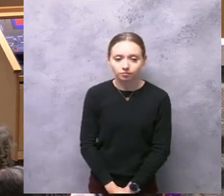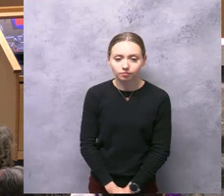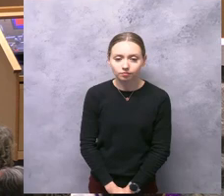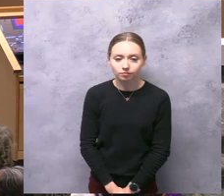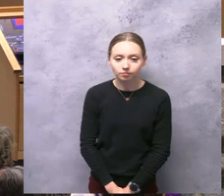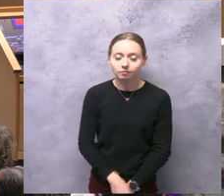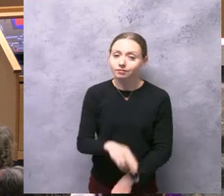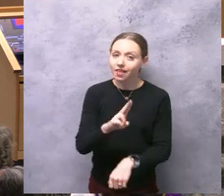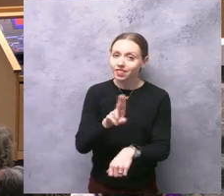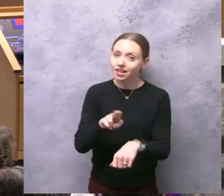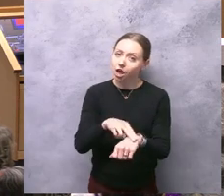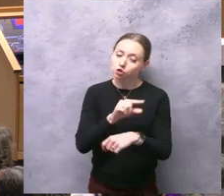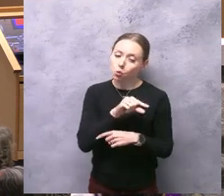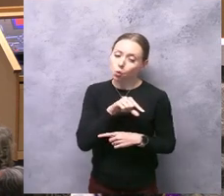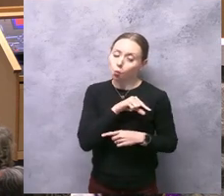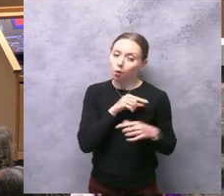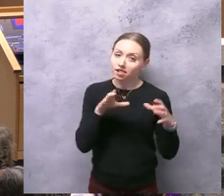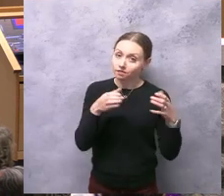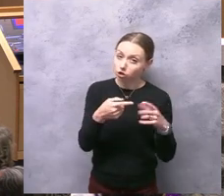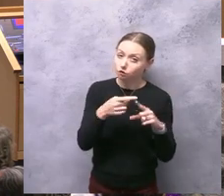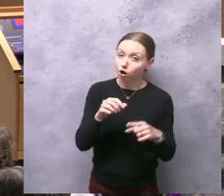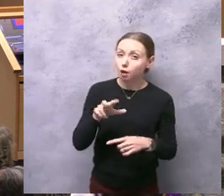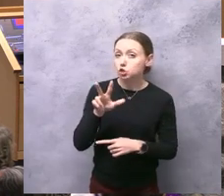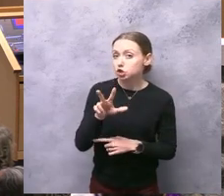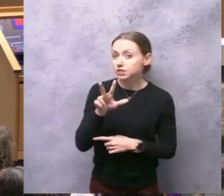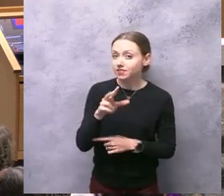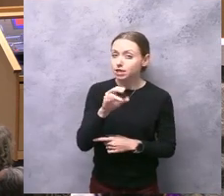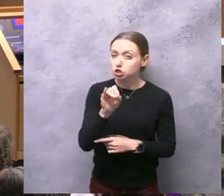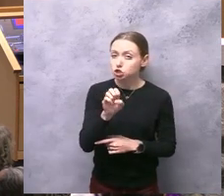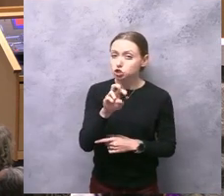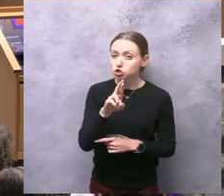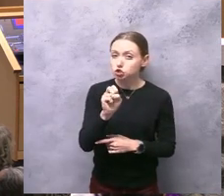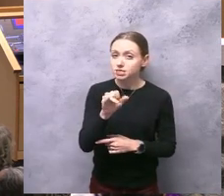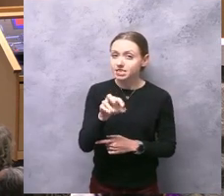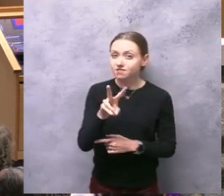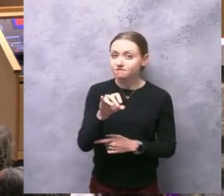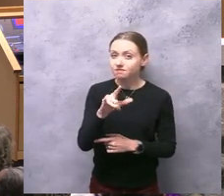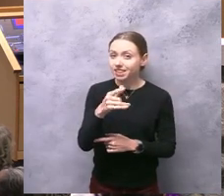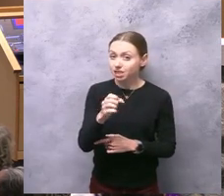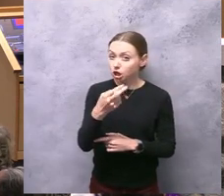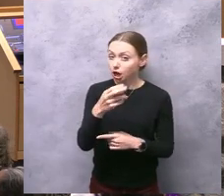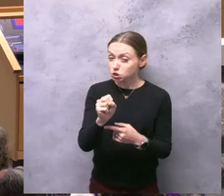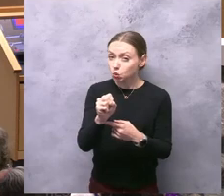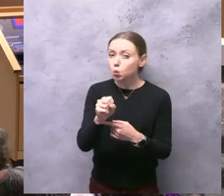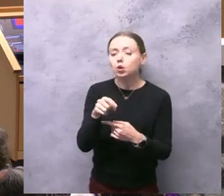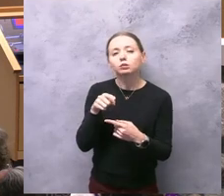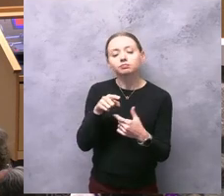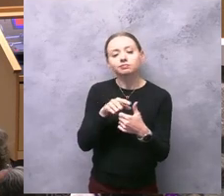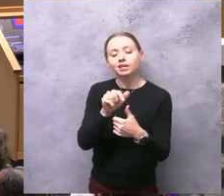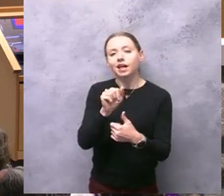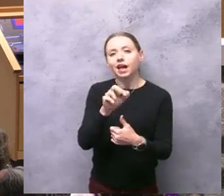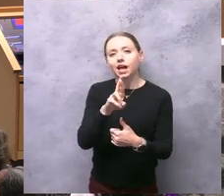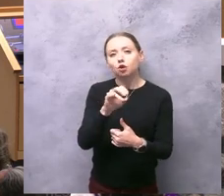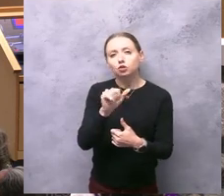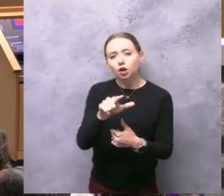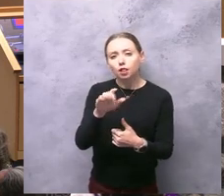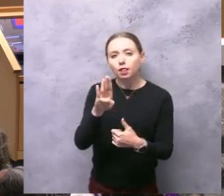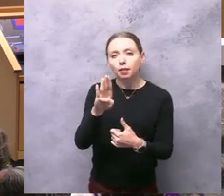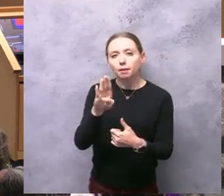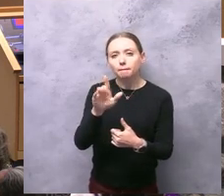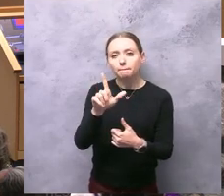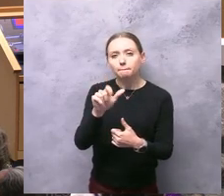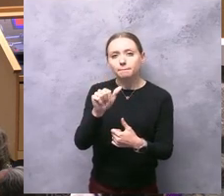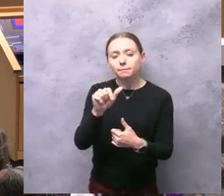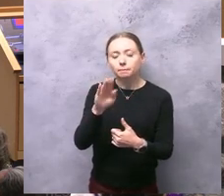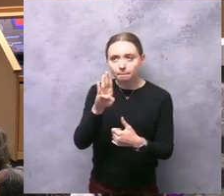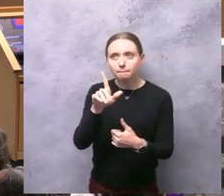The national qualifiers from Jersey Village High School are not able to be here tonight. Those students are Ariel Blaylock and Lily Sailors, and the teacher